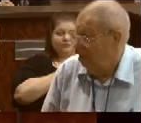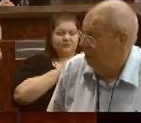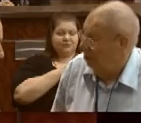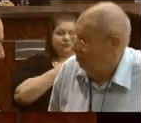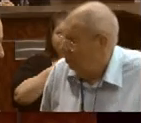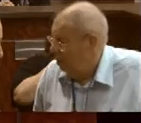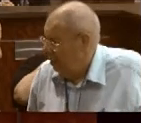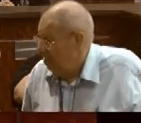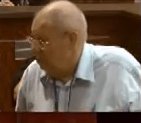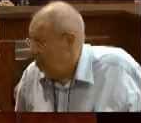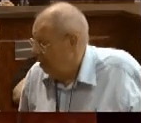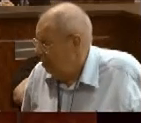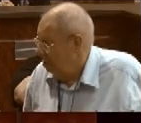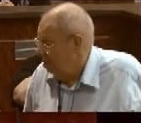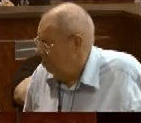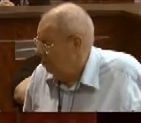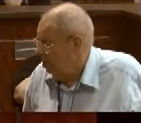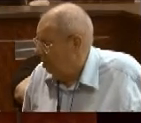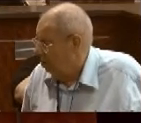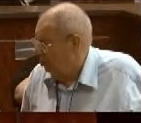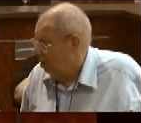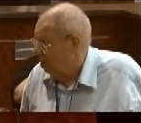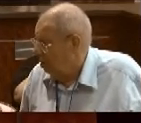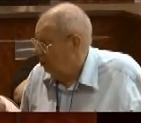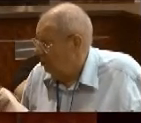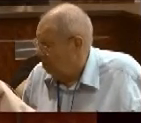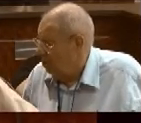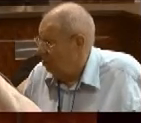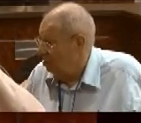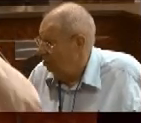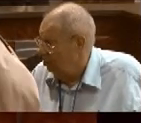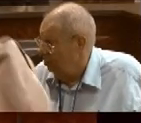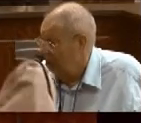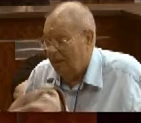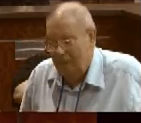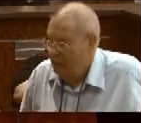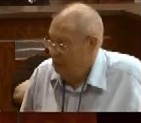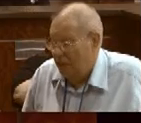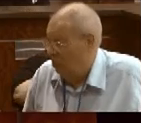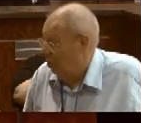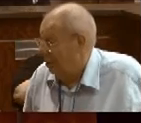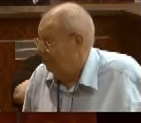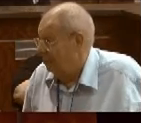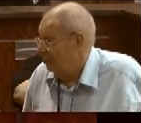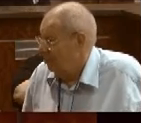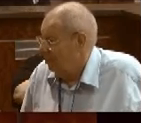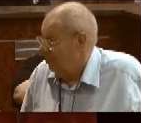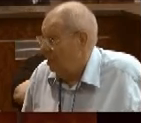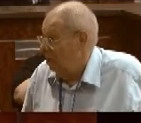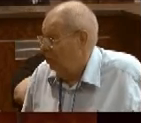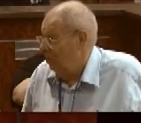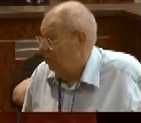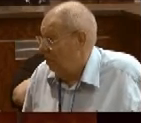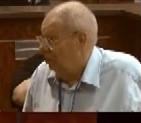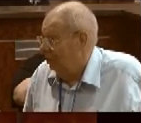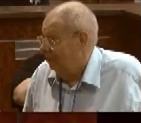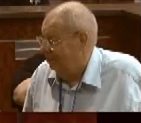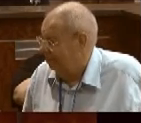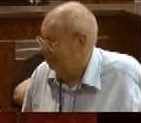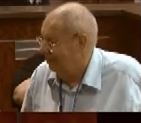at 7:32. So this is the item number 8, the fourth public hearing with possible action on ordinance